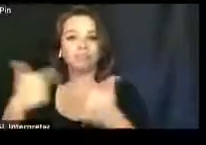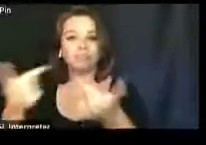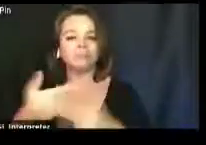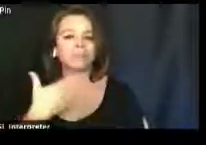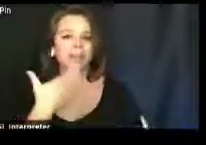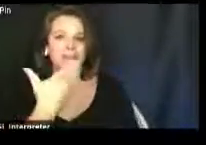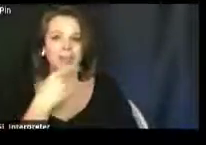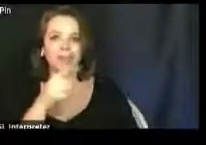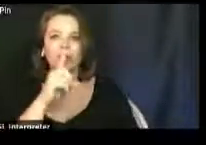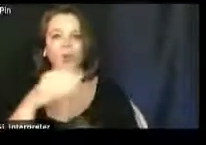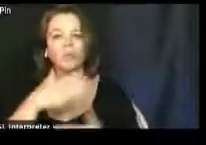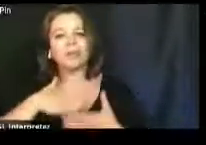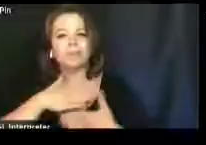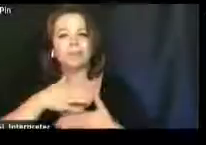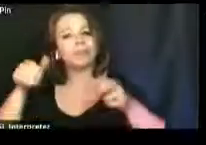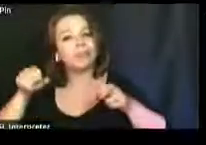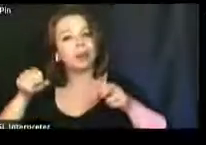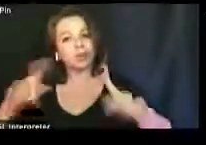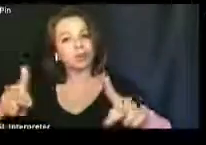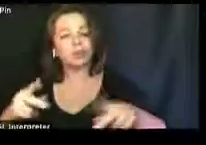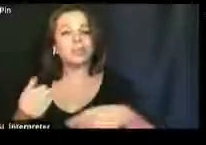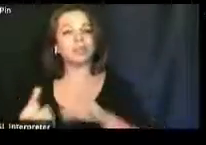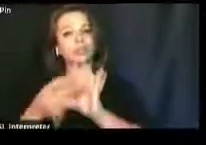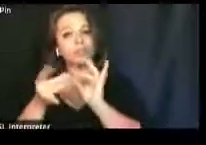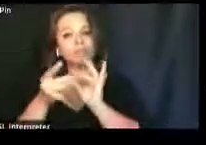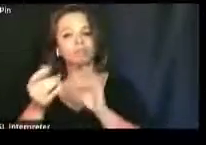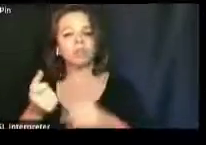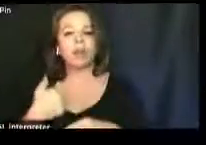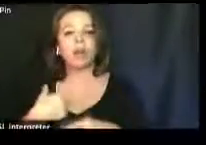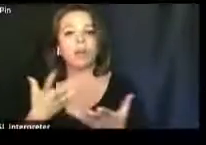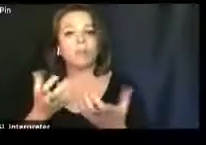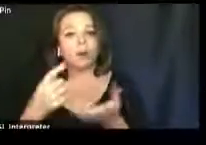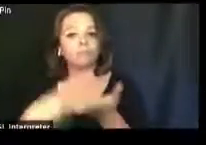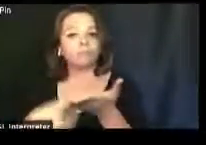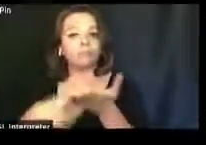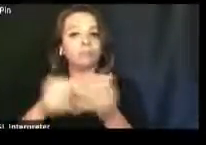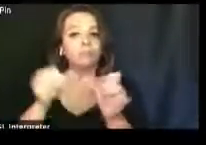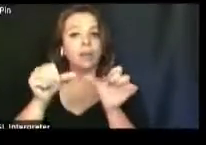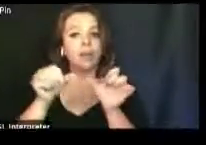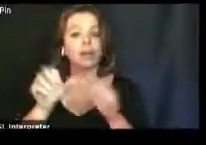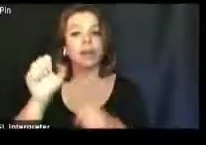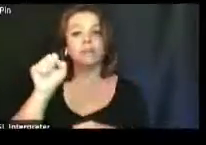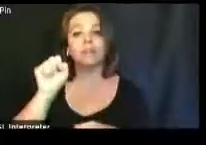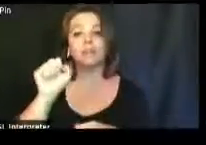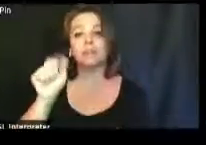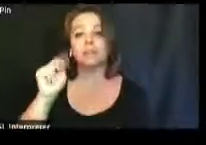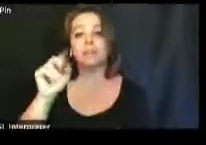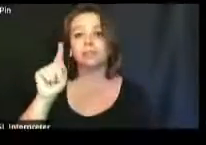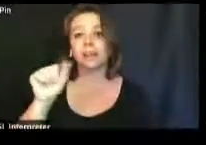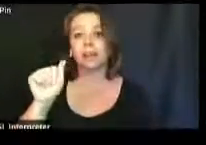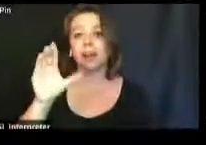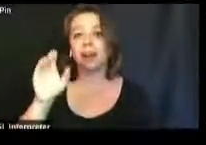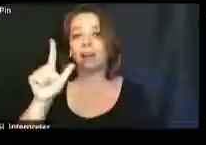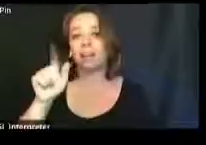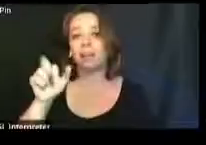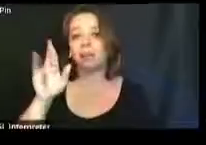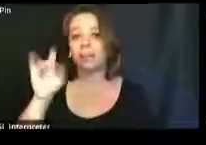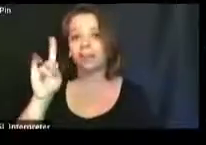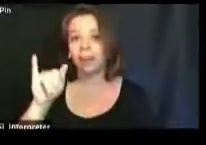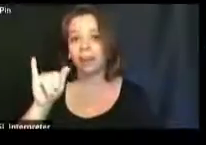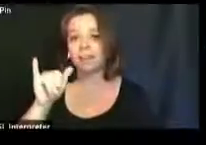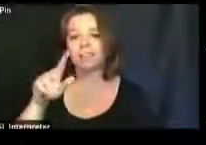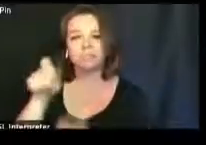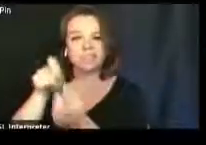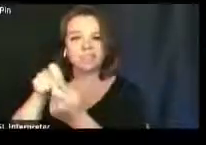really appreciate this opportunity. I'll be talking about the areas of Santa Clarita and specifically Valencia and